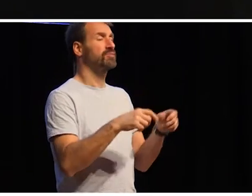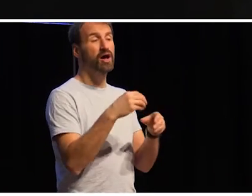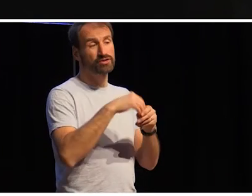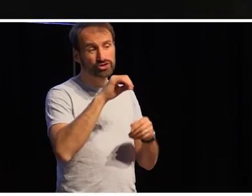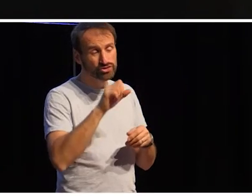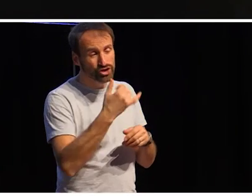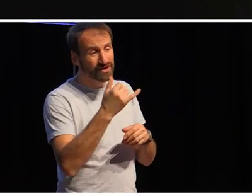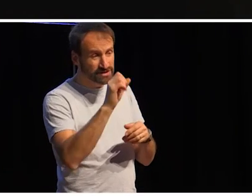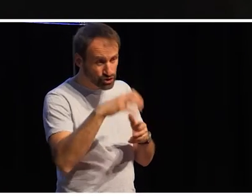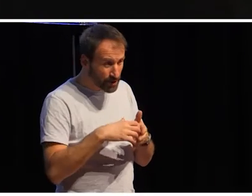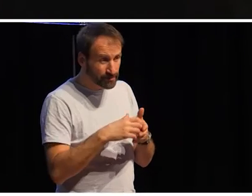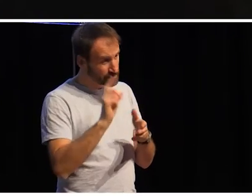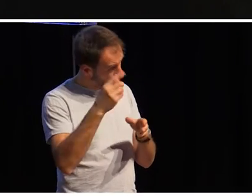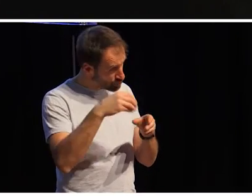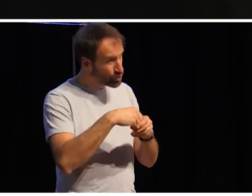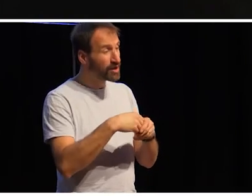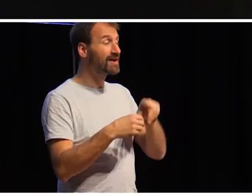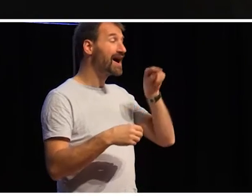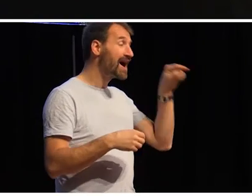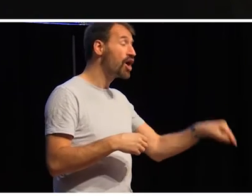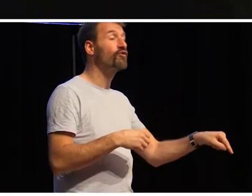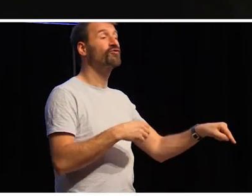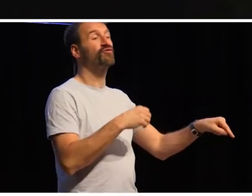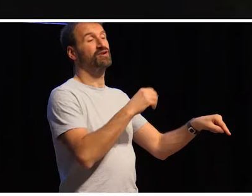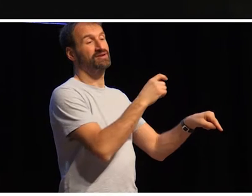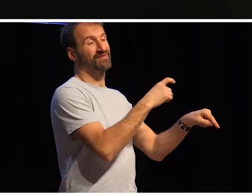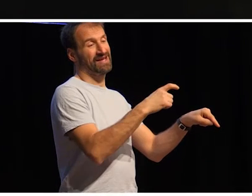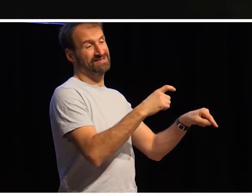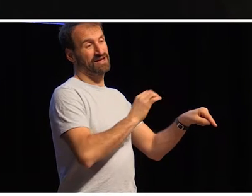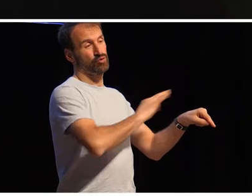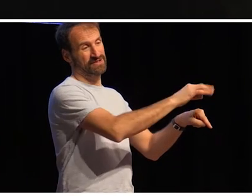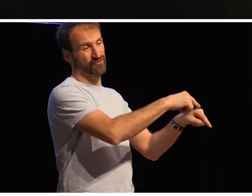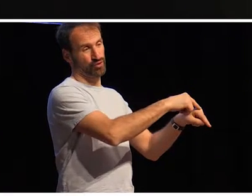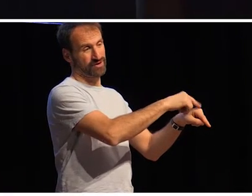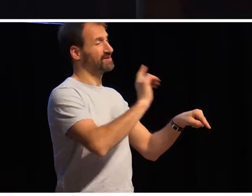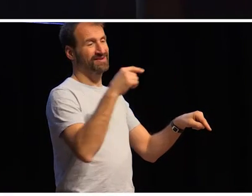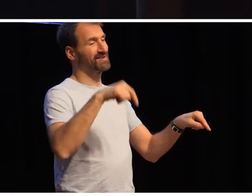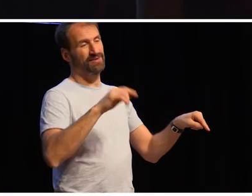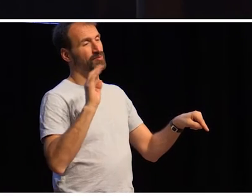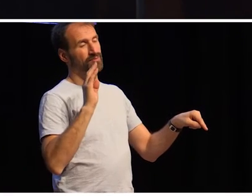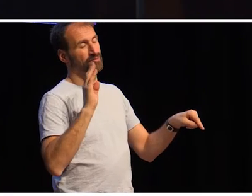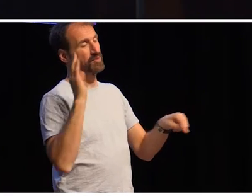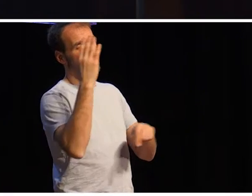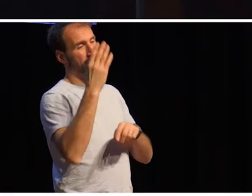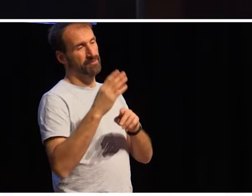that's executed on the device, not in the web browser. And you can easily install a